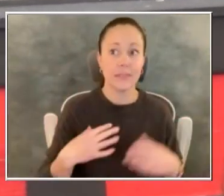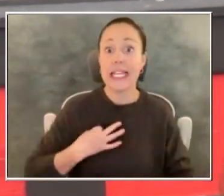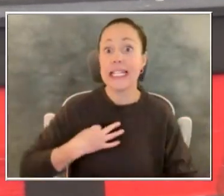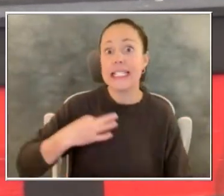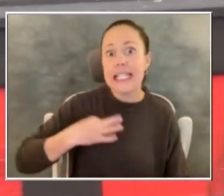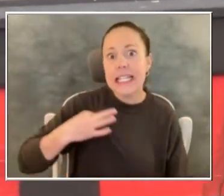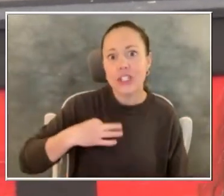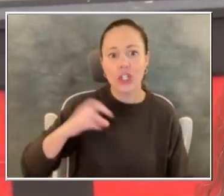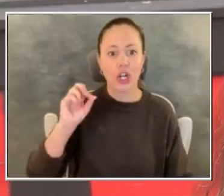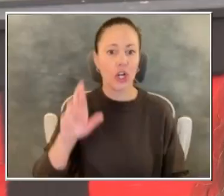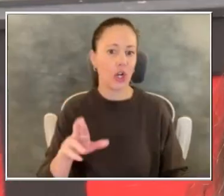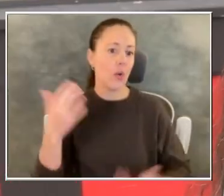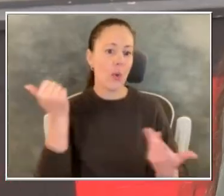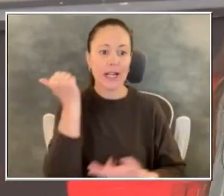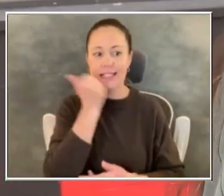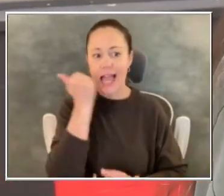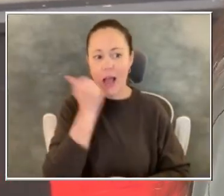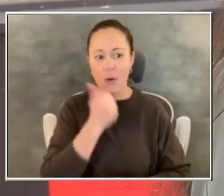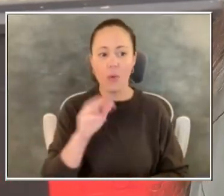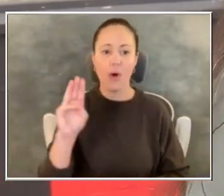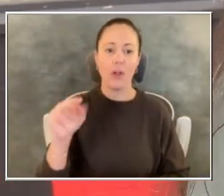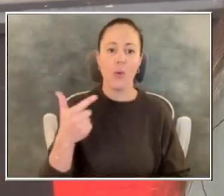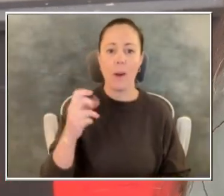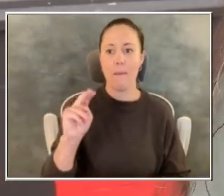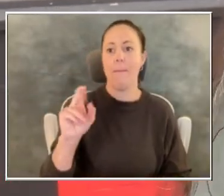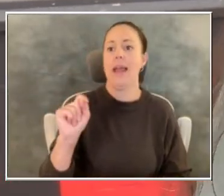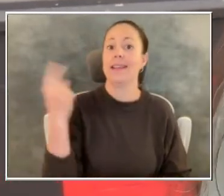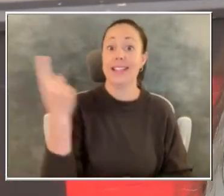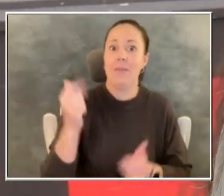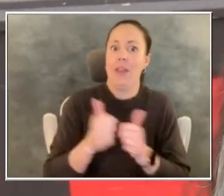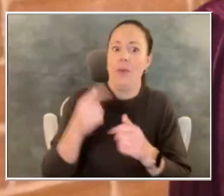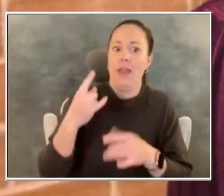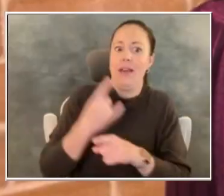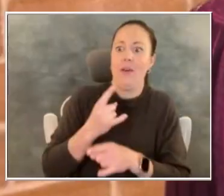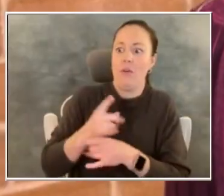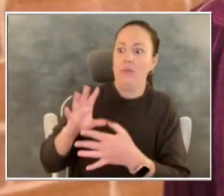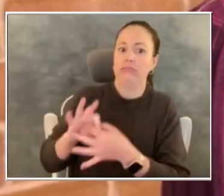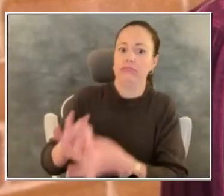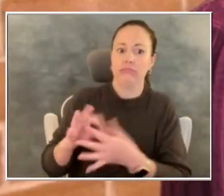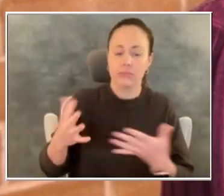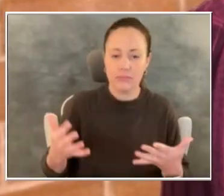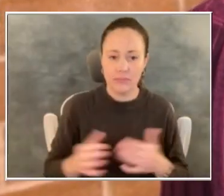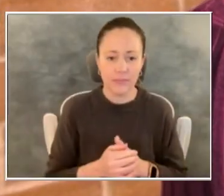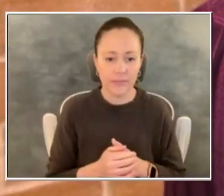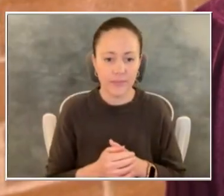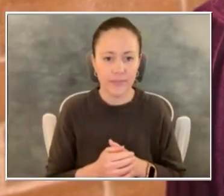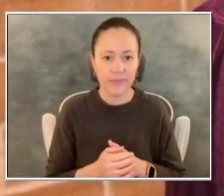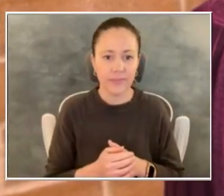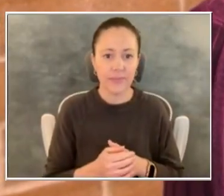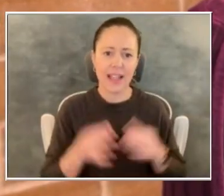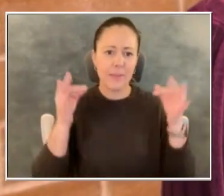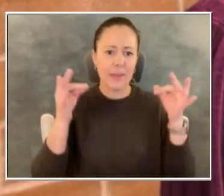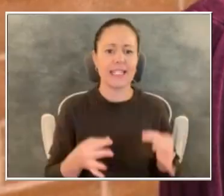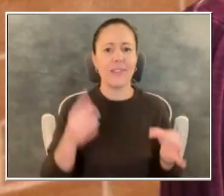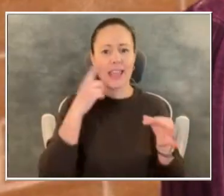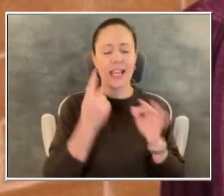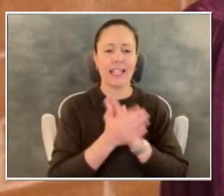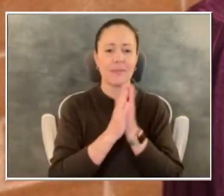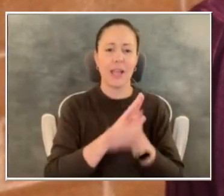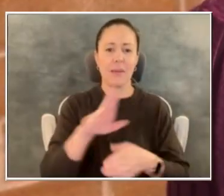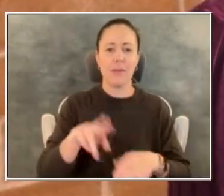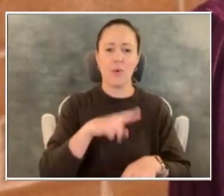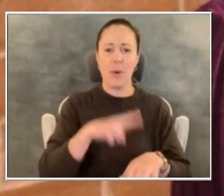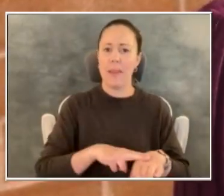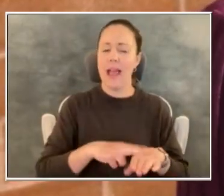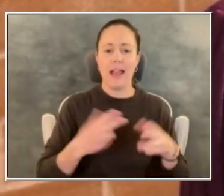towel or a magnet or something with it on it. About drinking. About drinking. I definitely think it's become so normalized drinking.